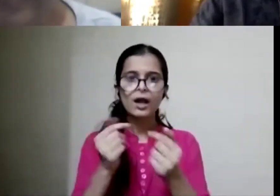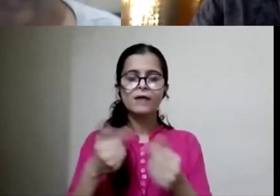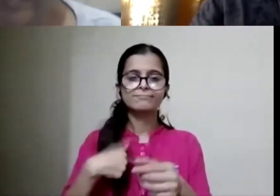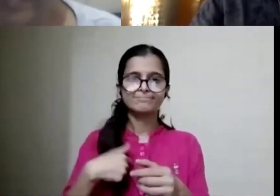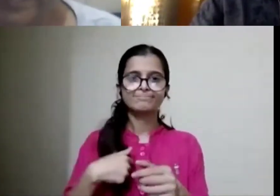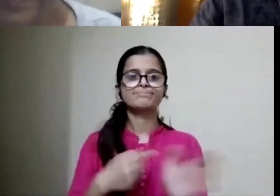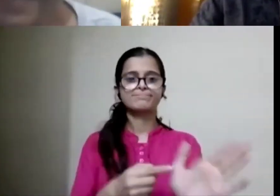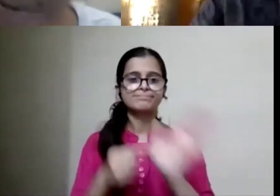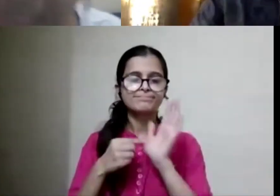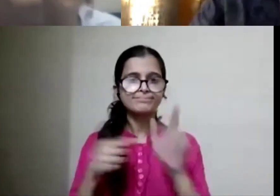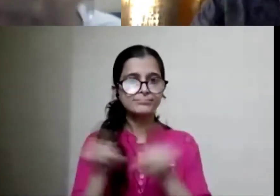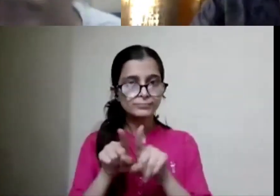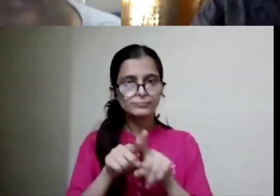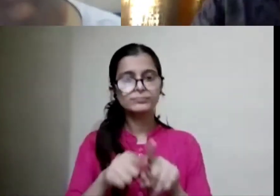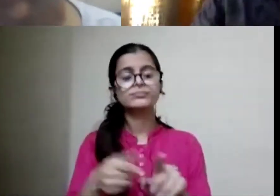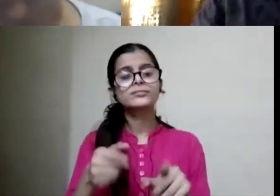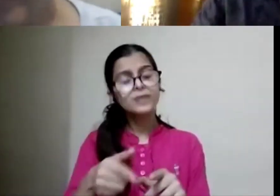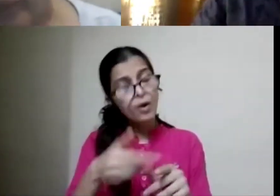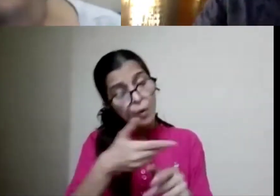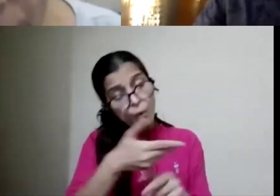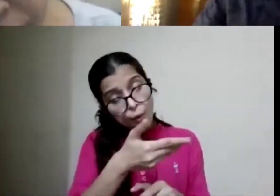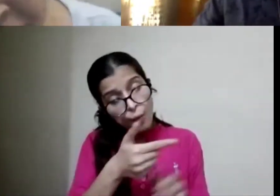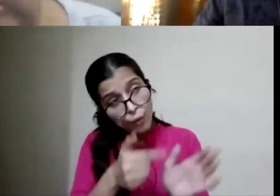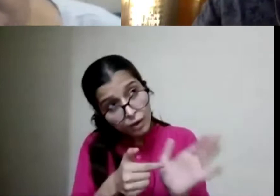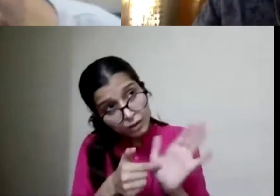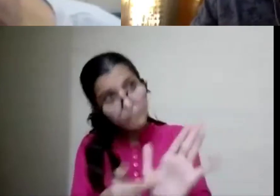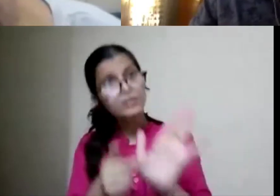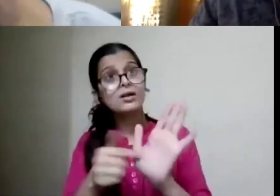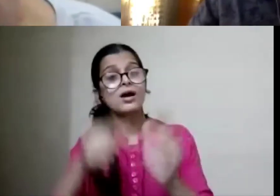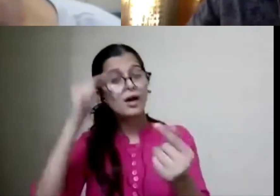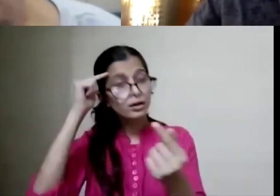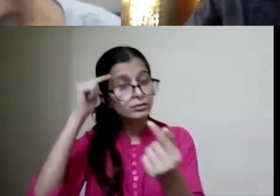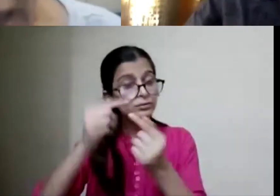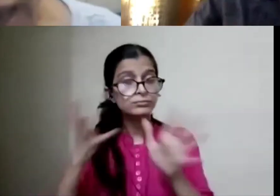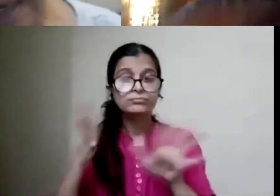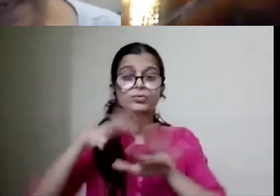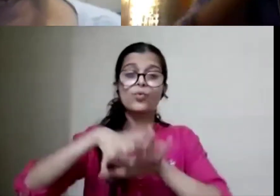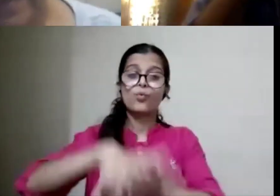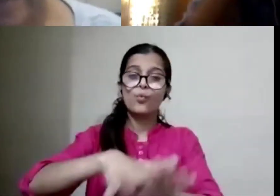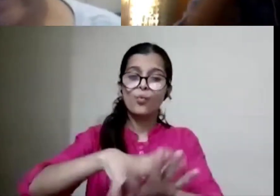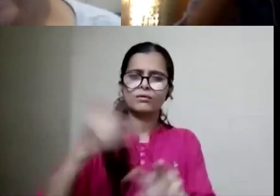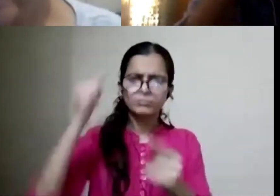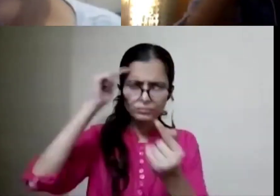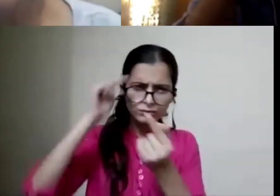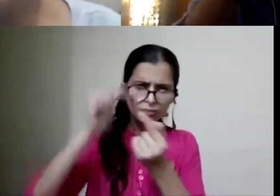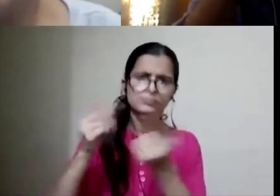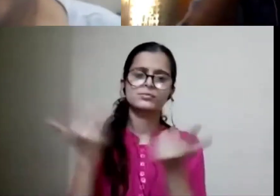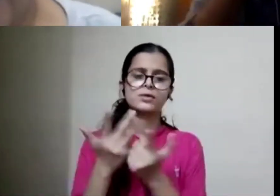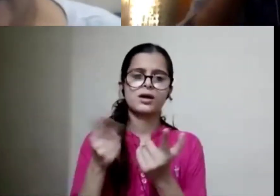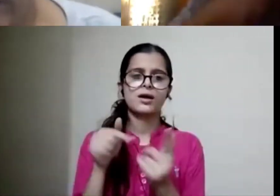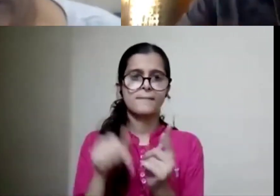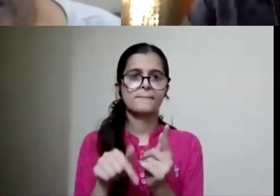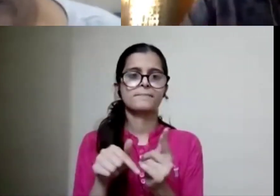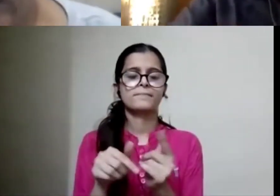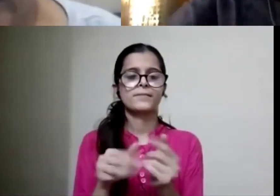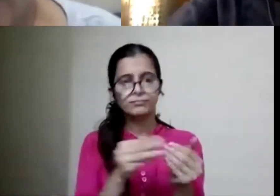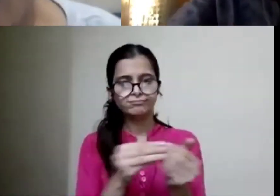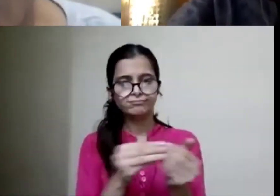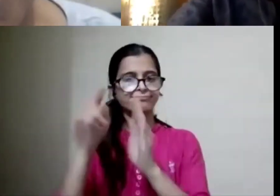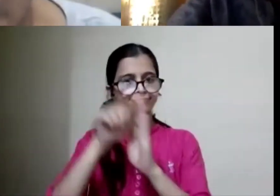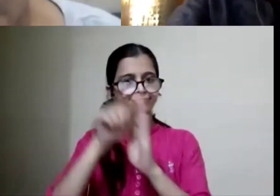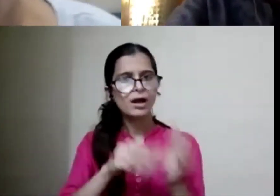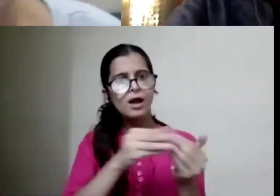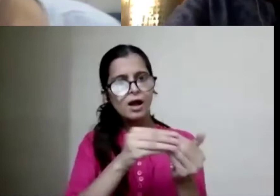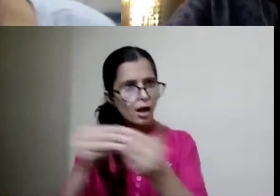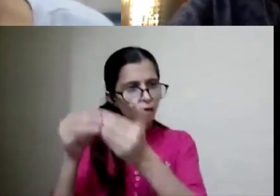primarily just this, that let that objective of inclusion and let that be the guiding factor in